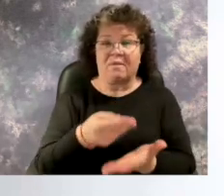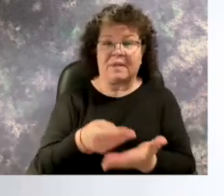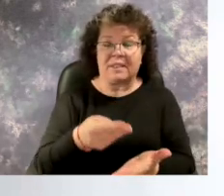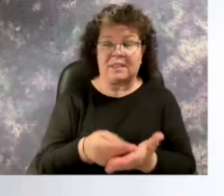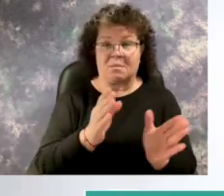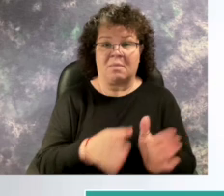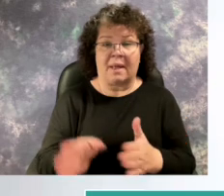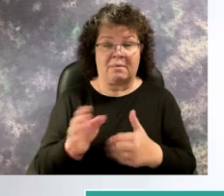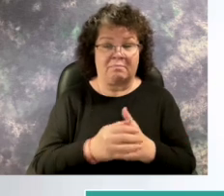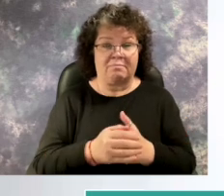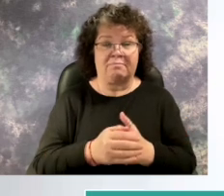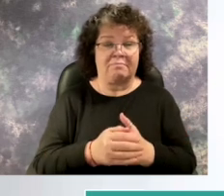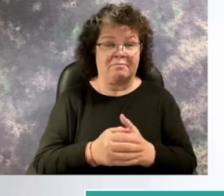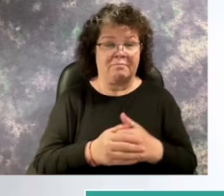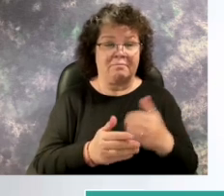Next slide, please.